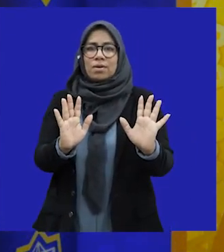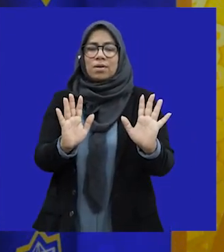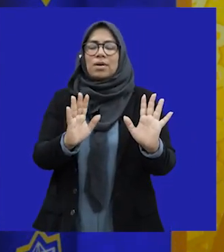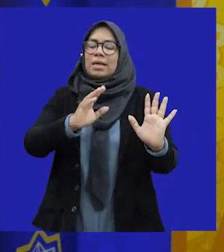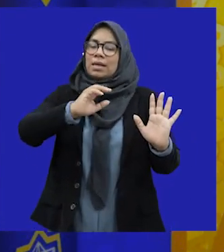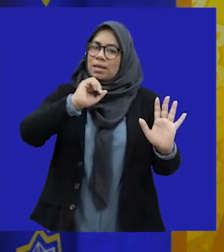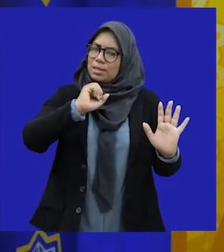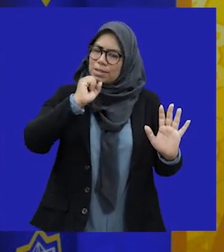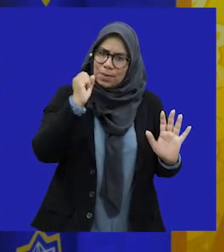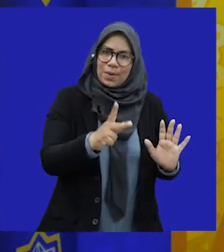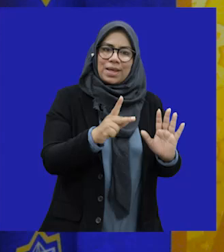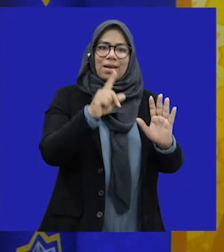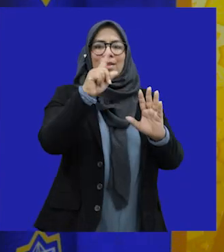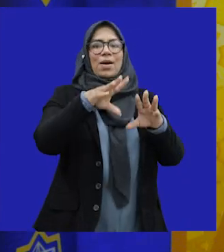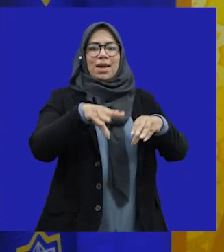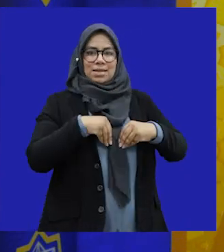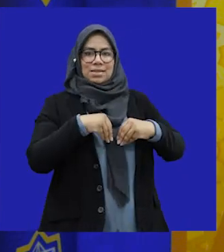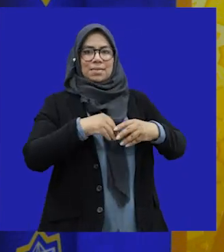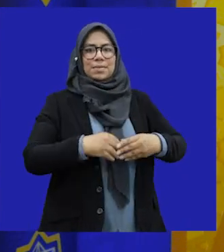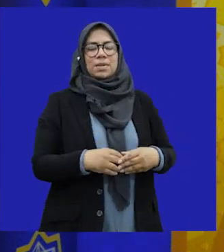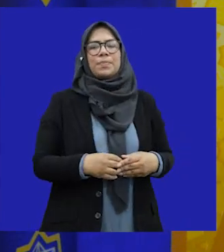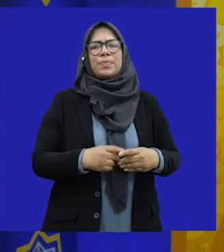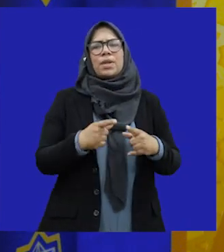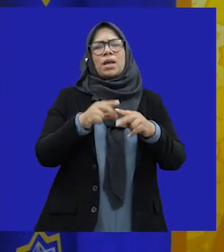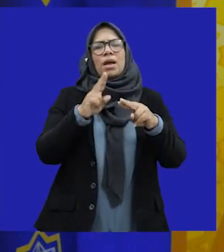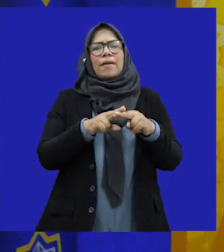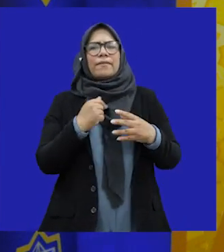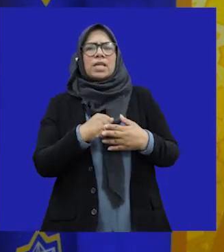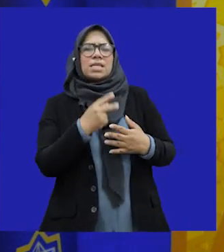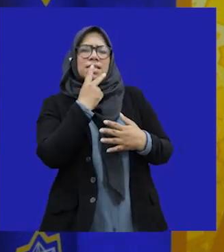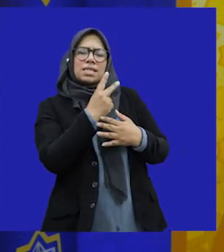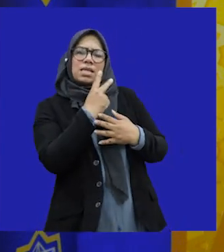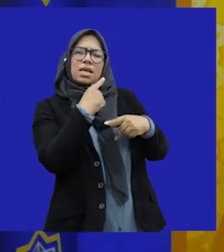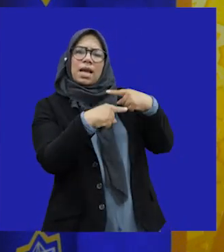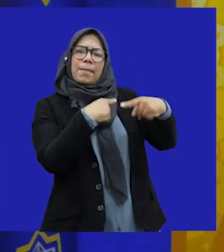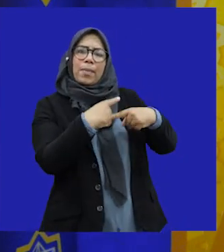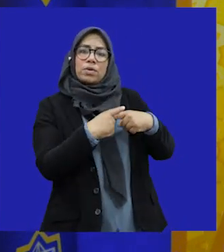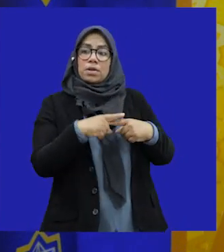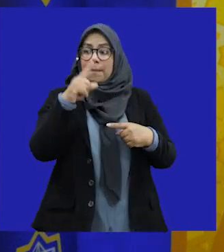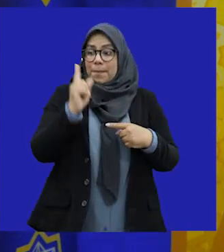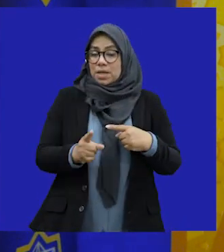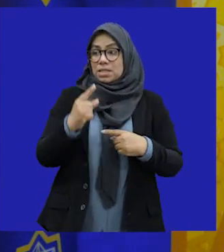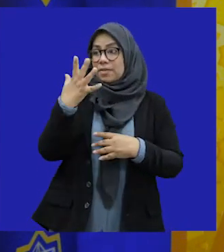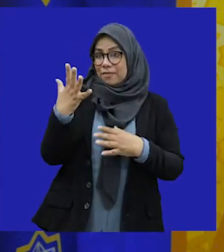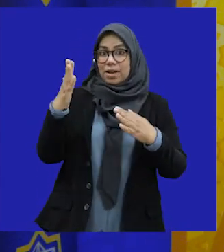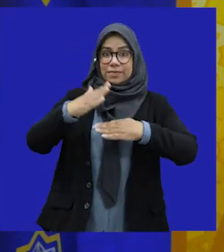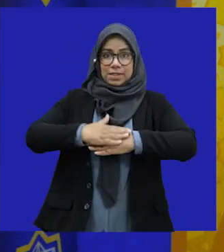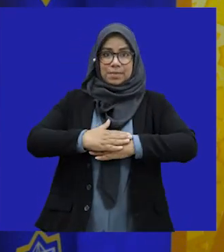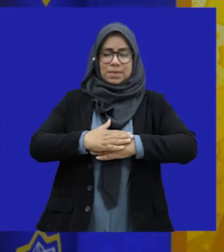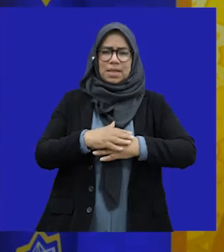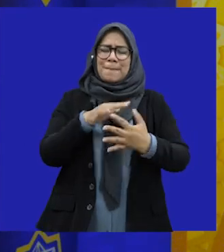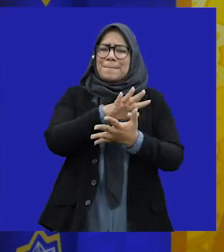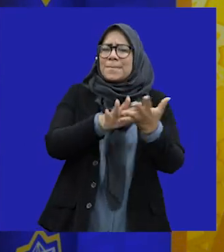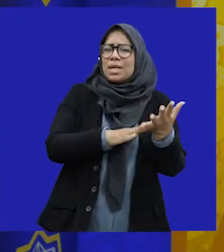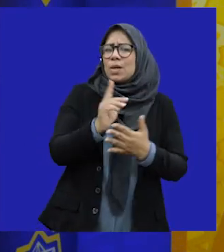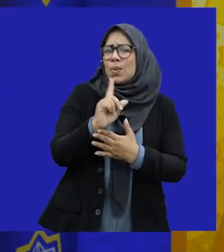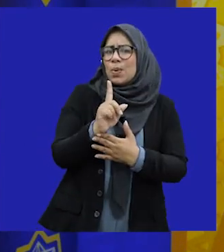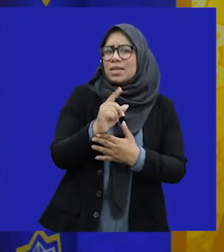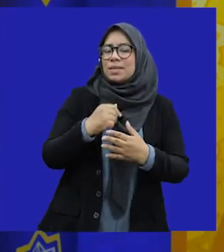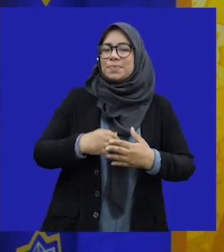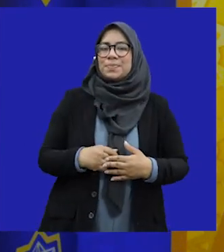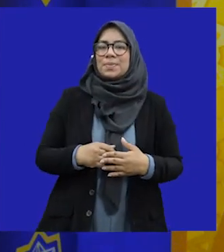if we look into the ruling regarding these obligatory prayers, we learn that obligatory prayers